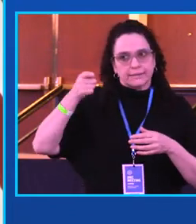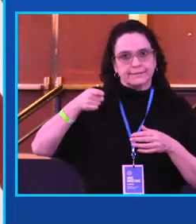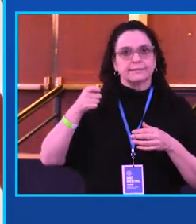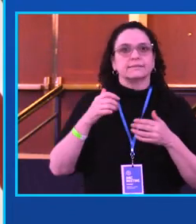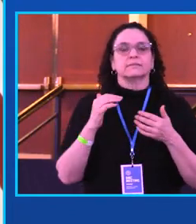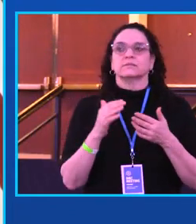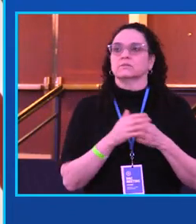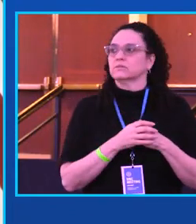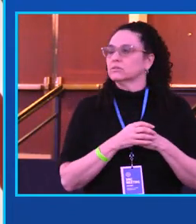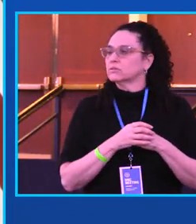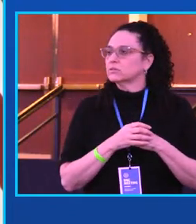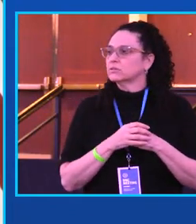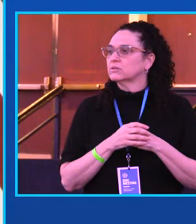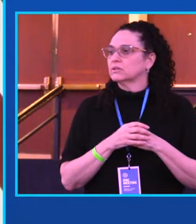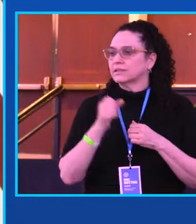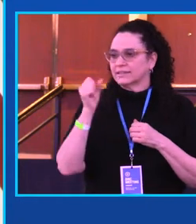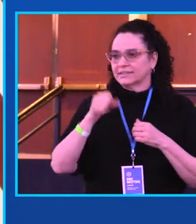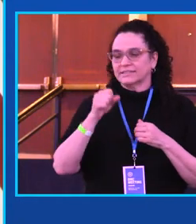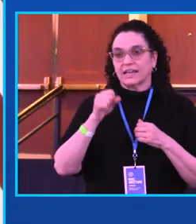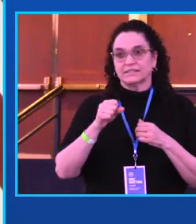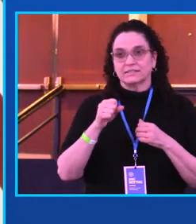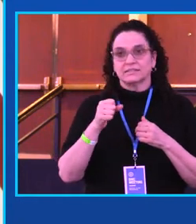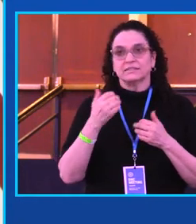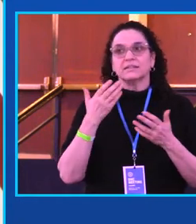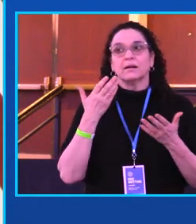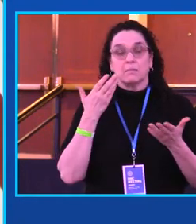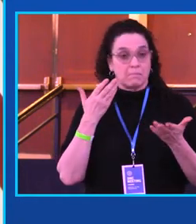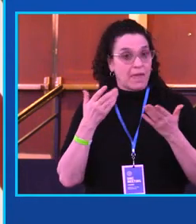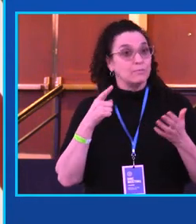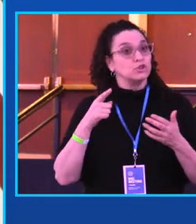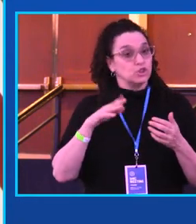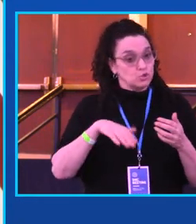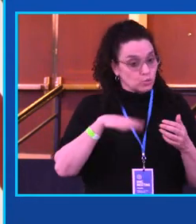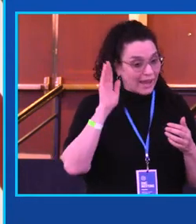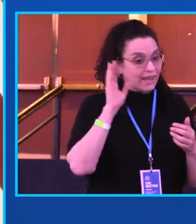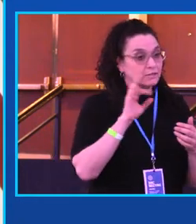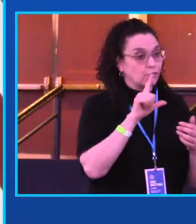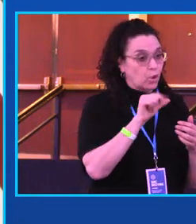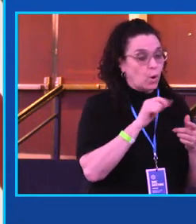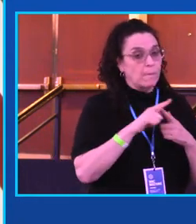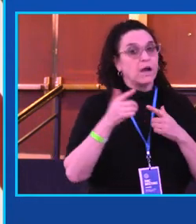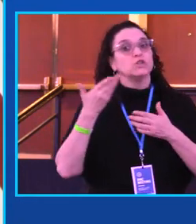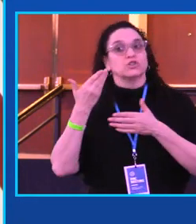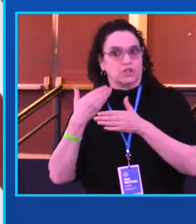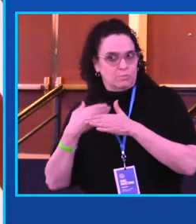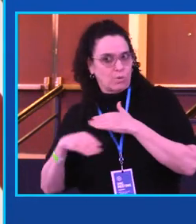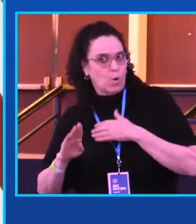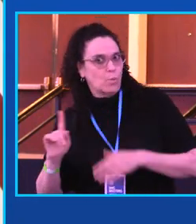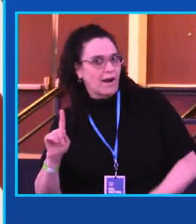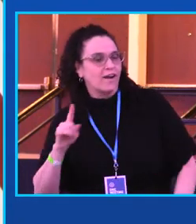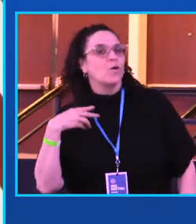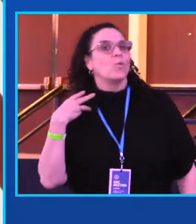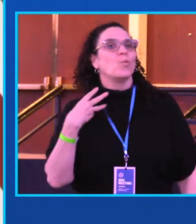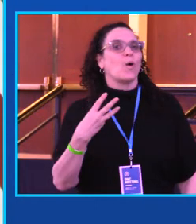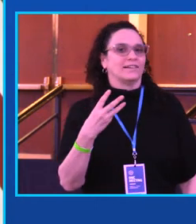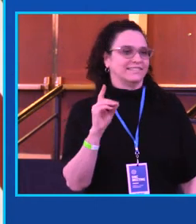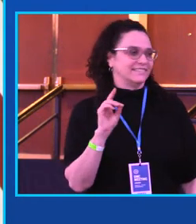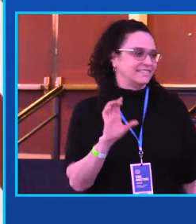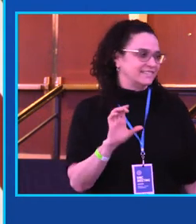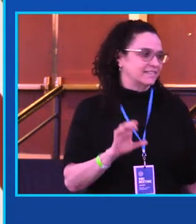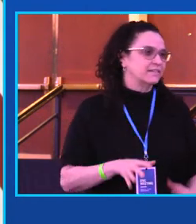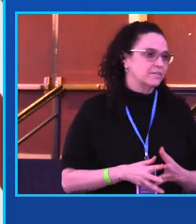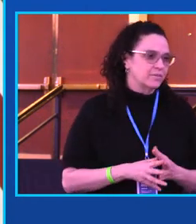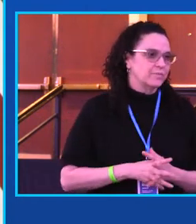note. Yes, she may have been raised in Florida, but she was born in Washington, D.C.